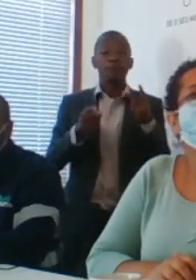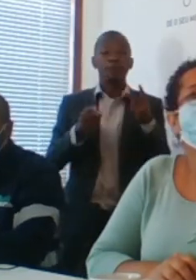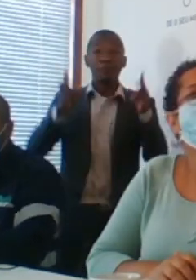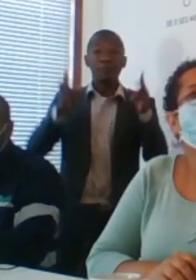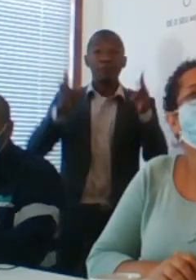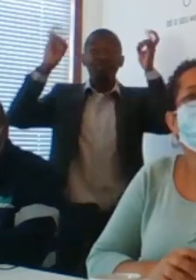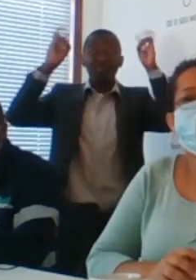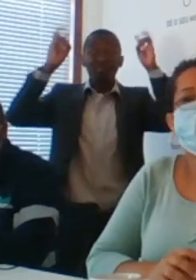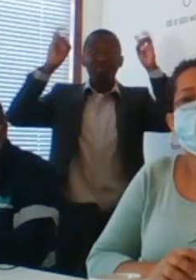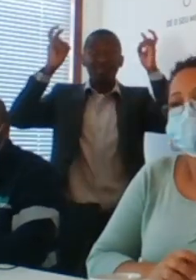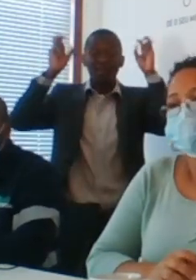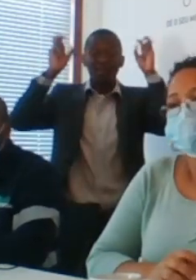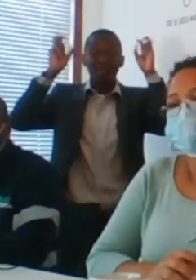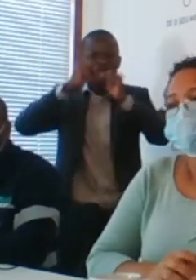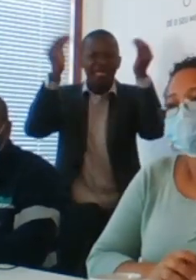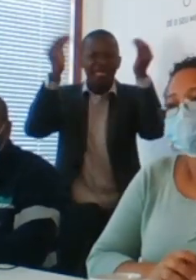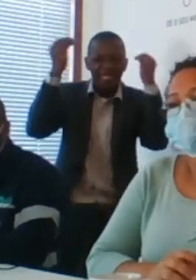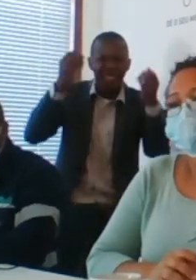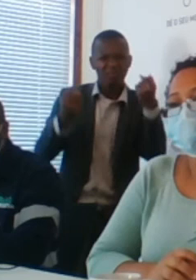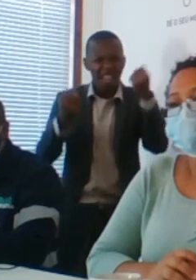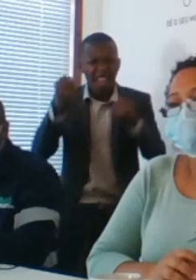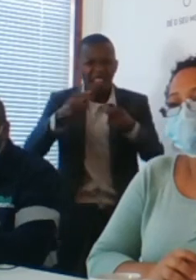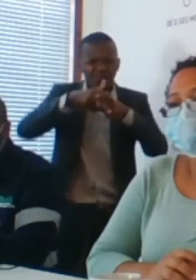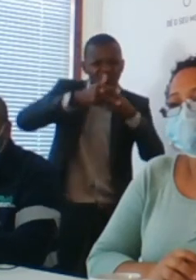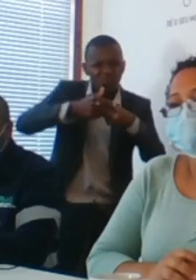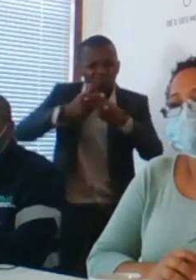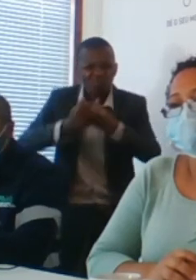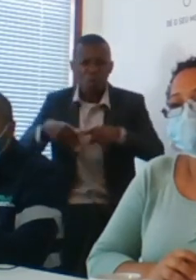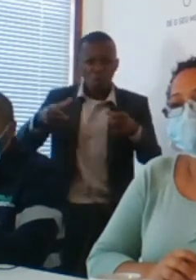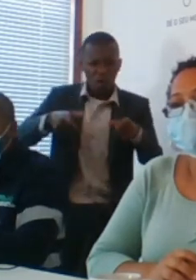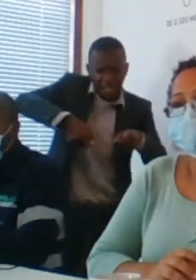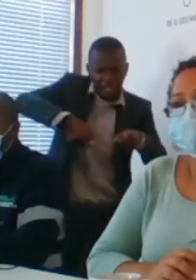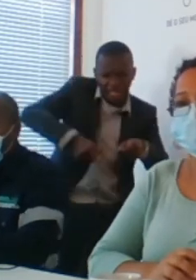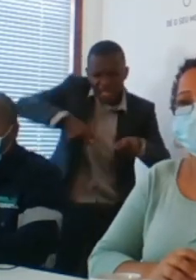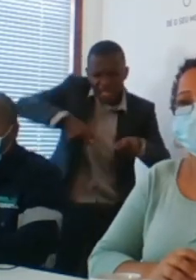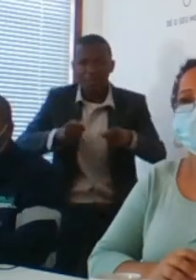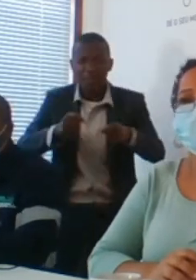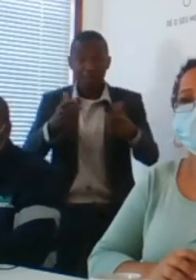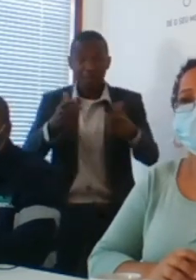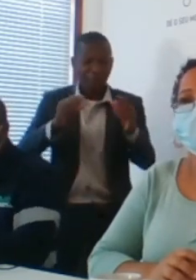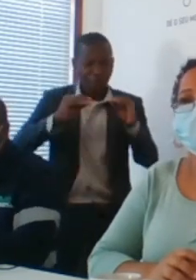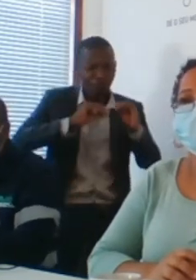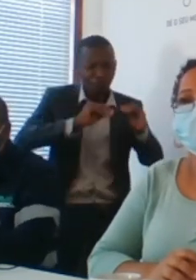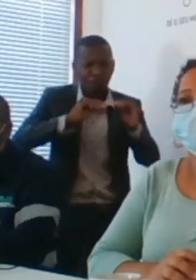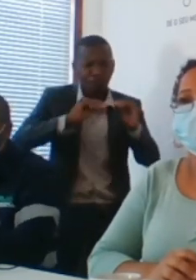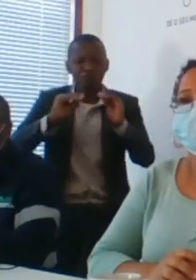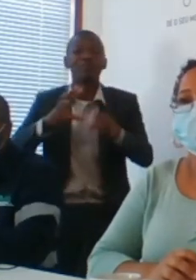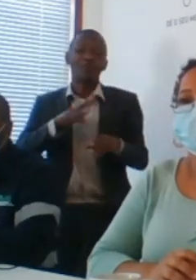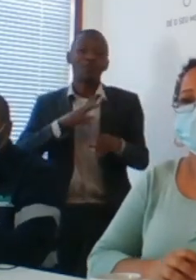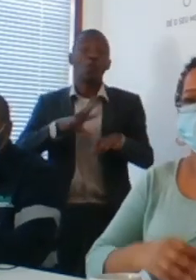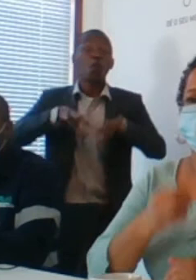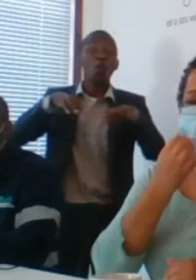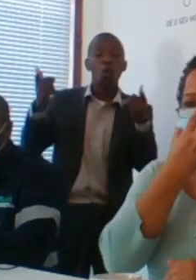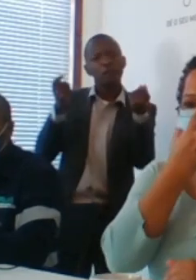electricity, industrial mechanicals, welding, instrumentation, automation, just some examples. In terms of administrative